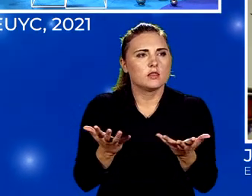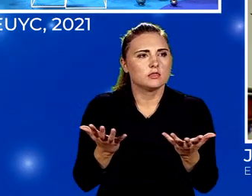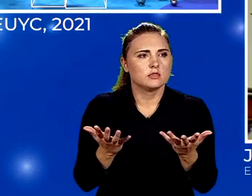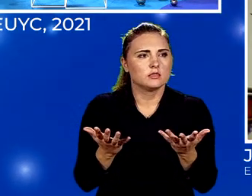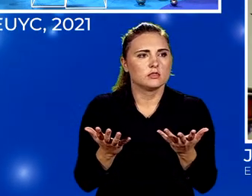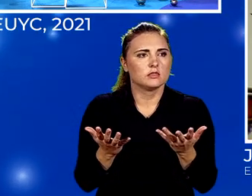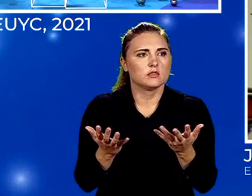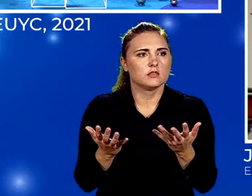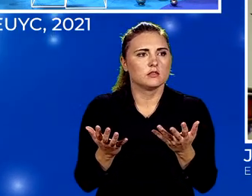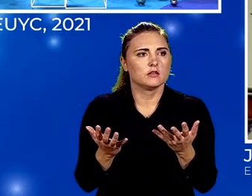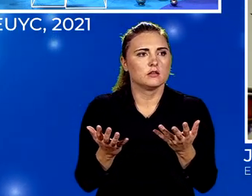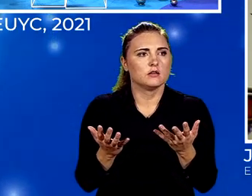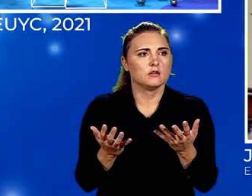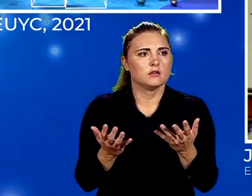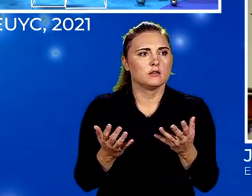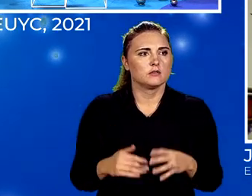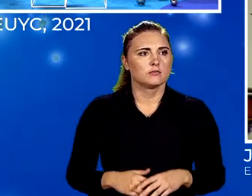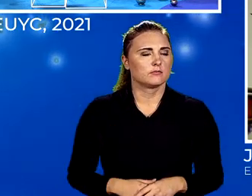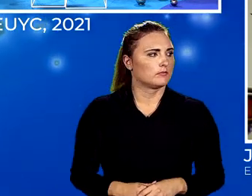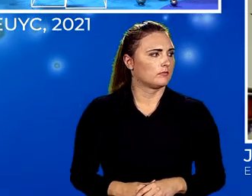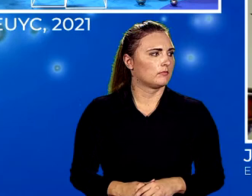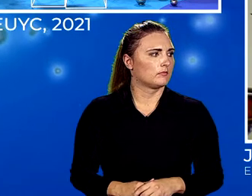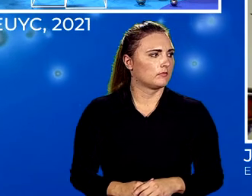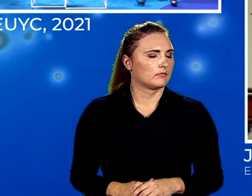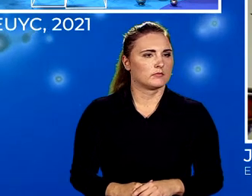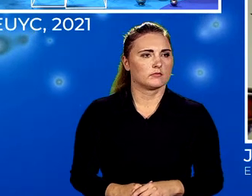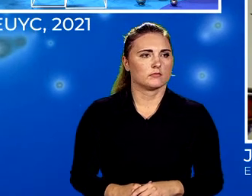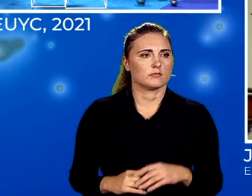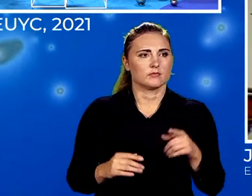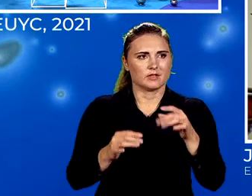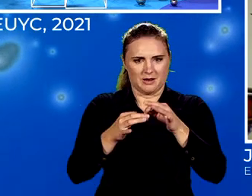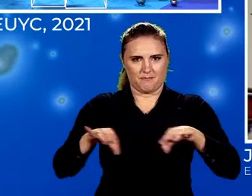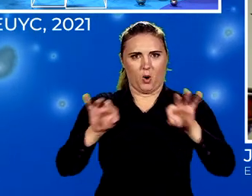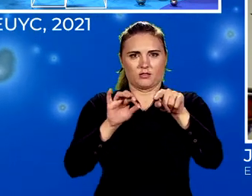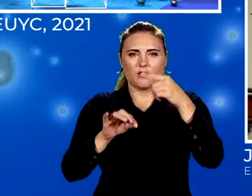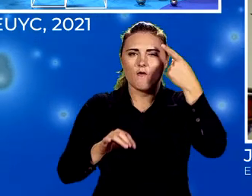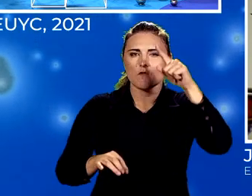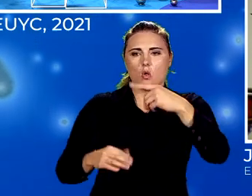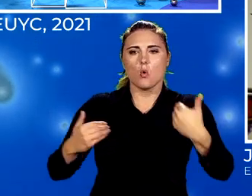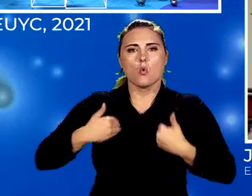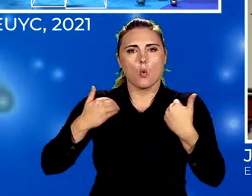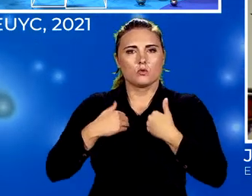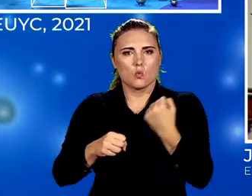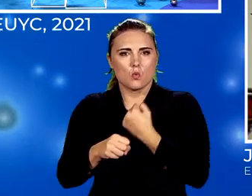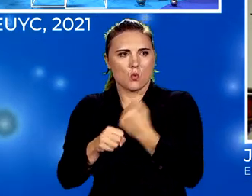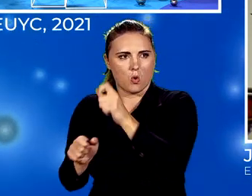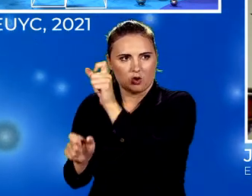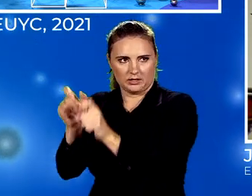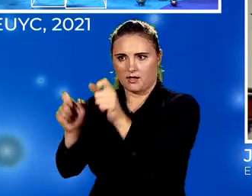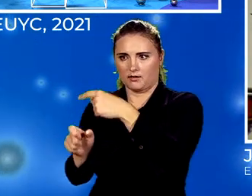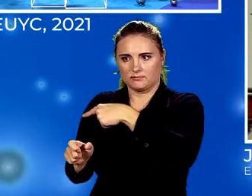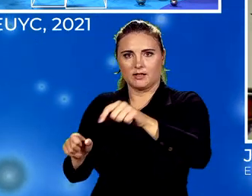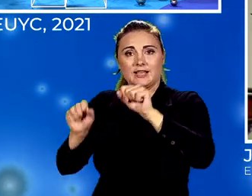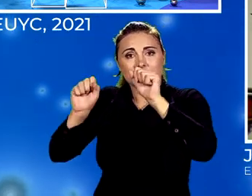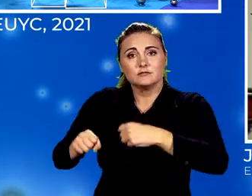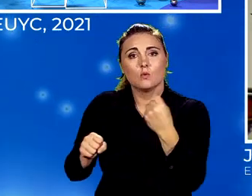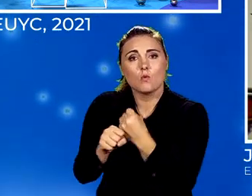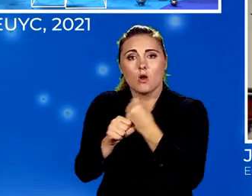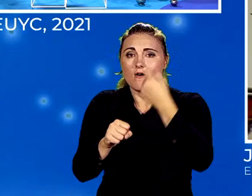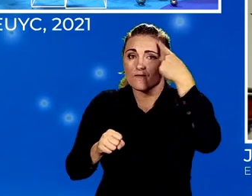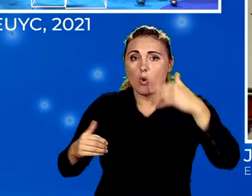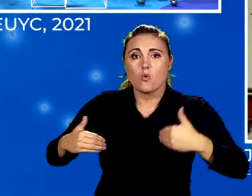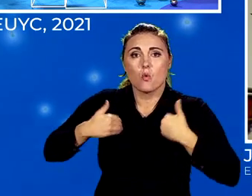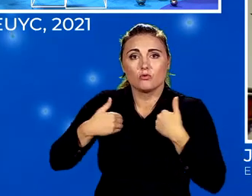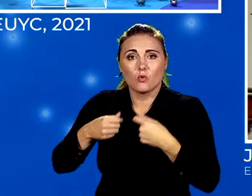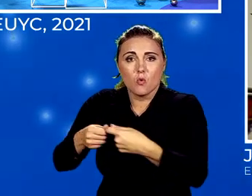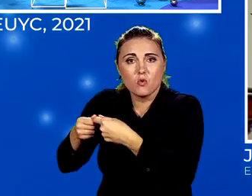ensure that all youth services and youth work activities are secured during and, of course, after the